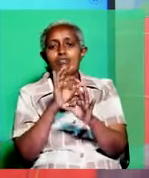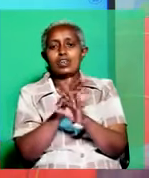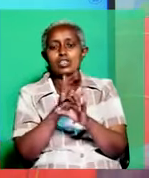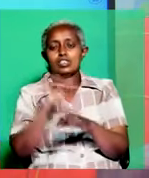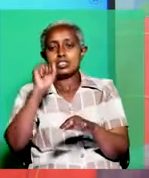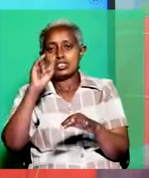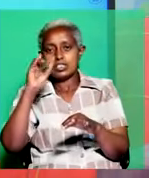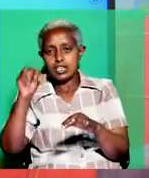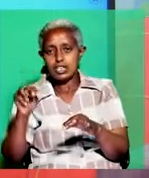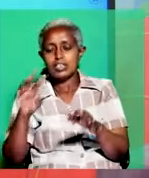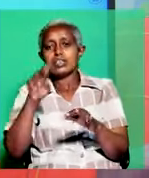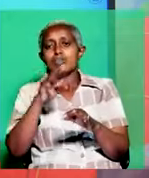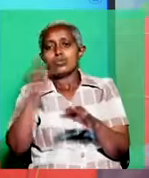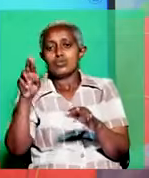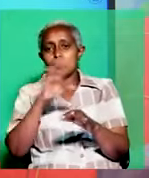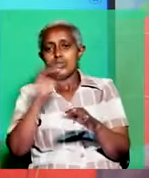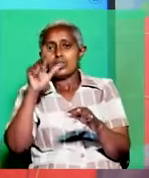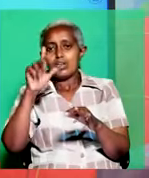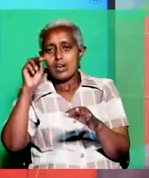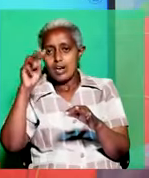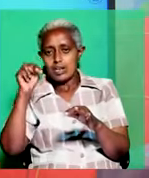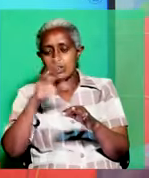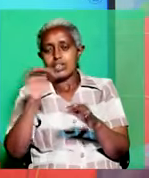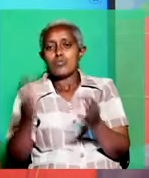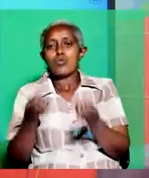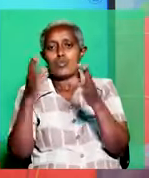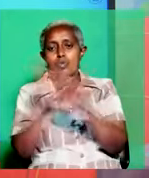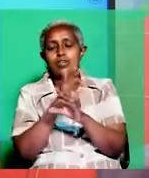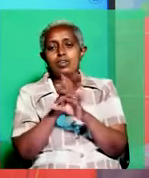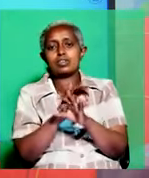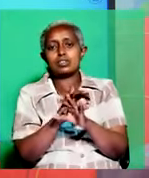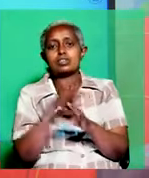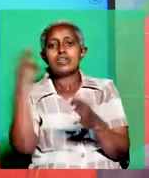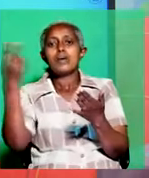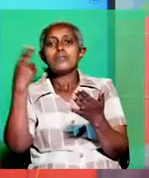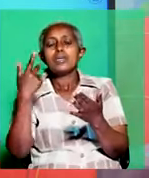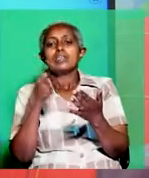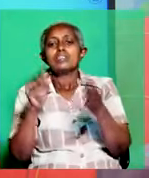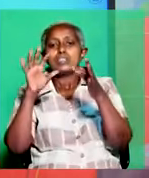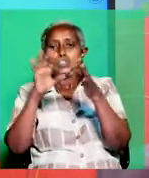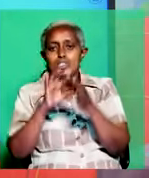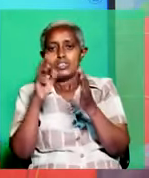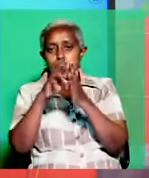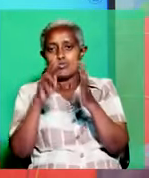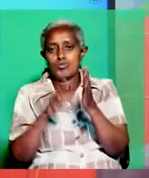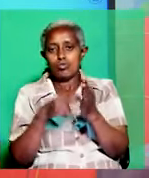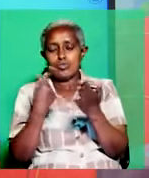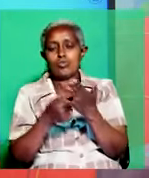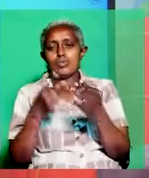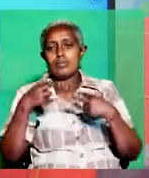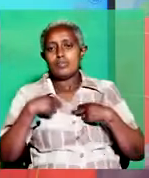function, the square root function, ln, and the polynomial. So applying the chain rule, you will have this.